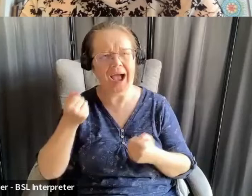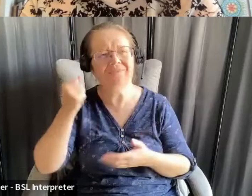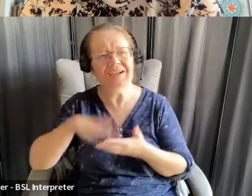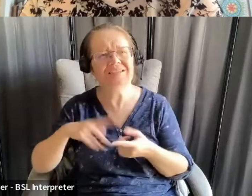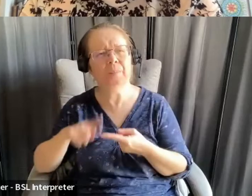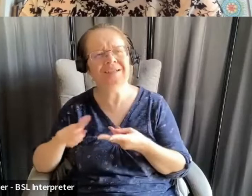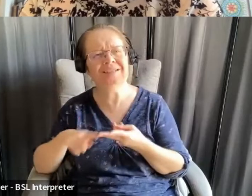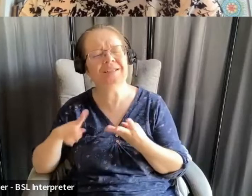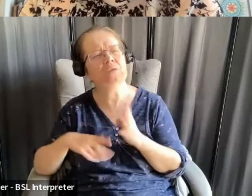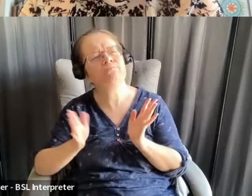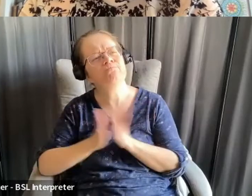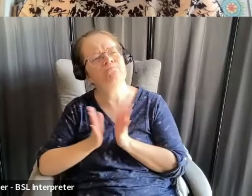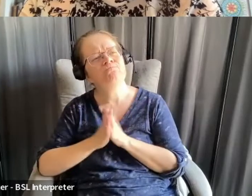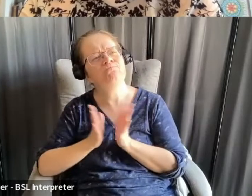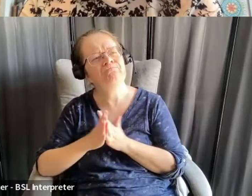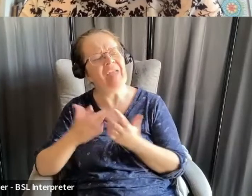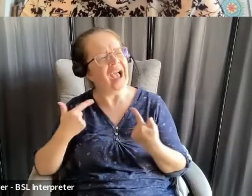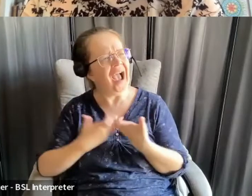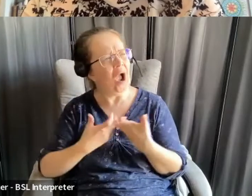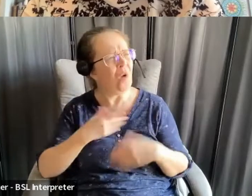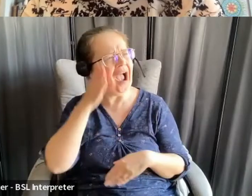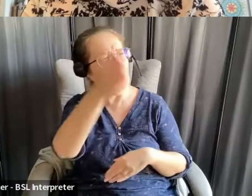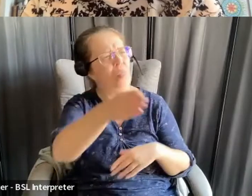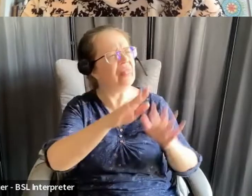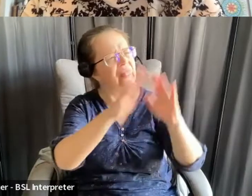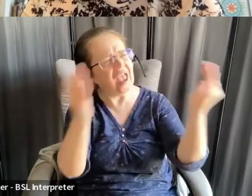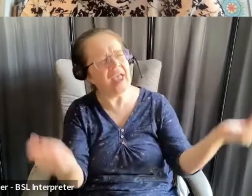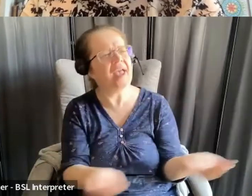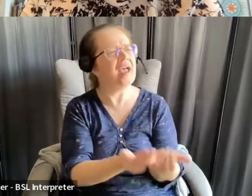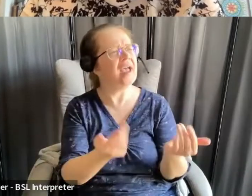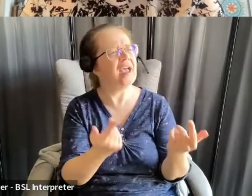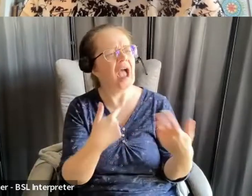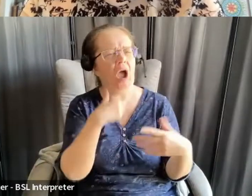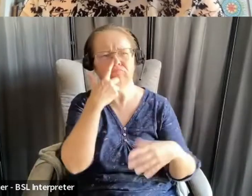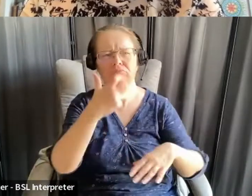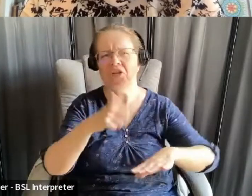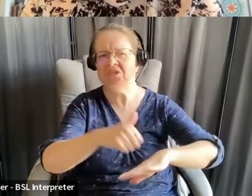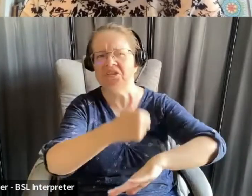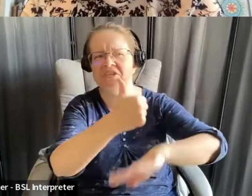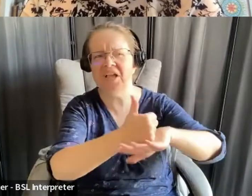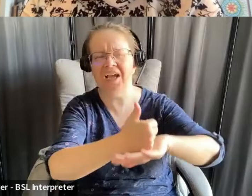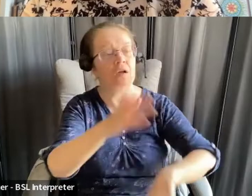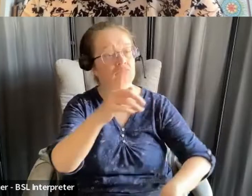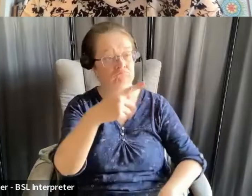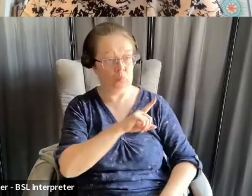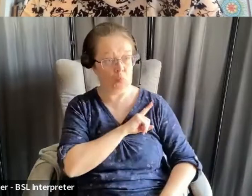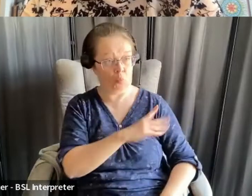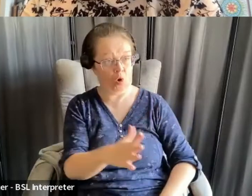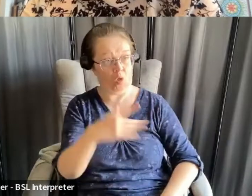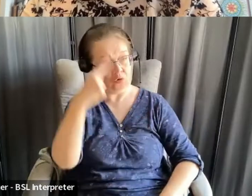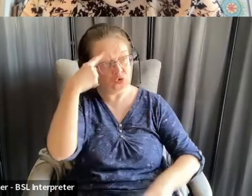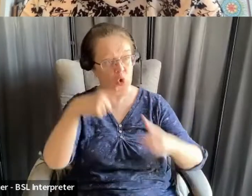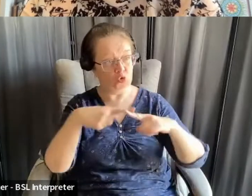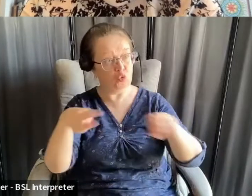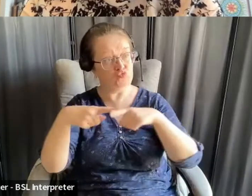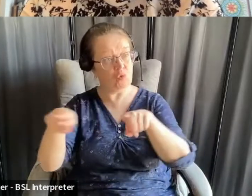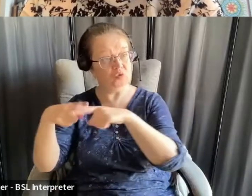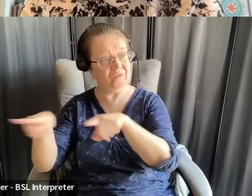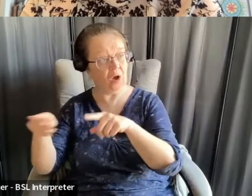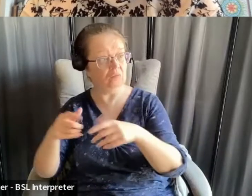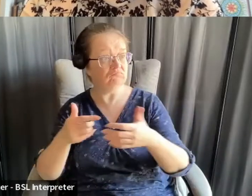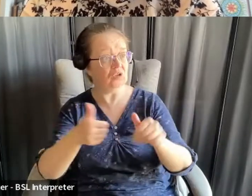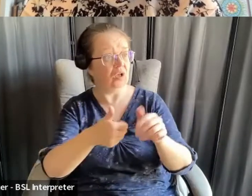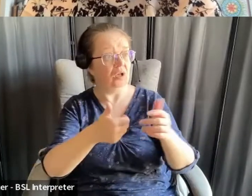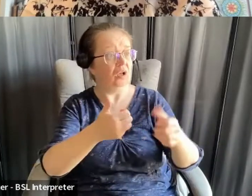experiences. How am I going to get out there? And how can I make a difference? Or I could start my own neurodiverse you know, production